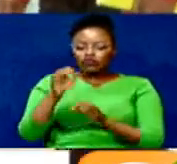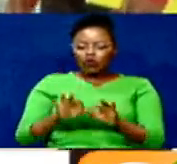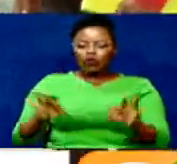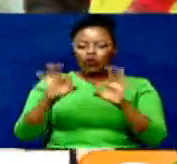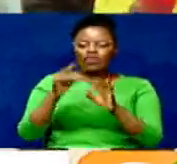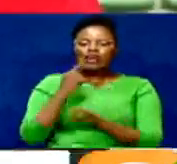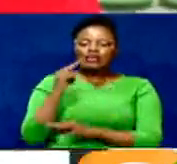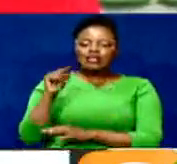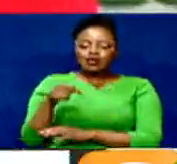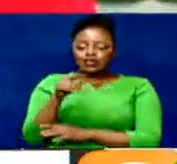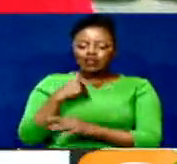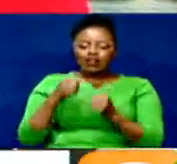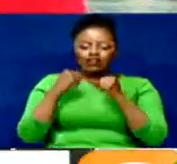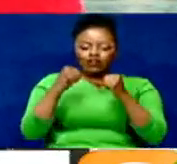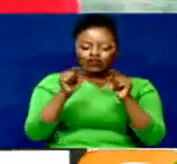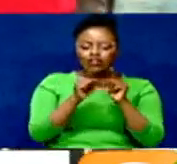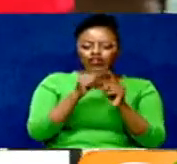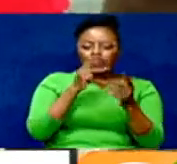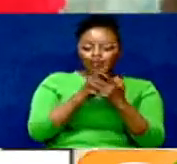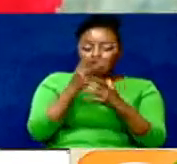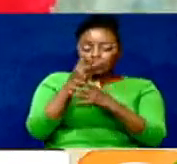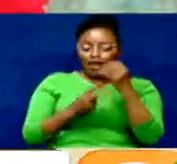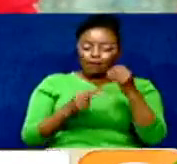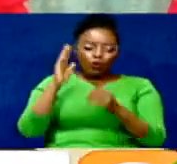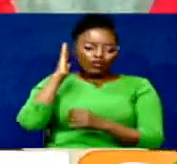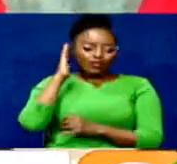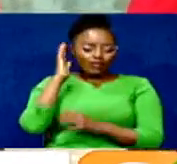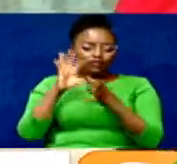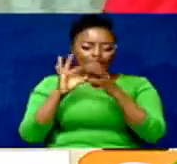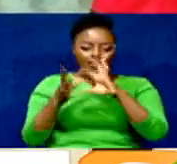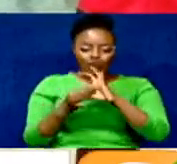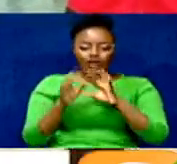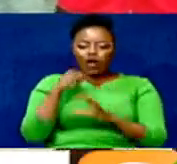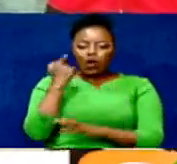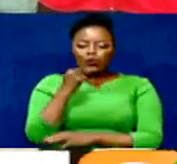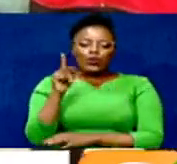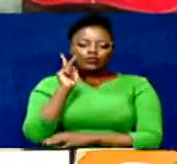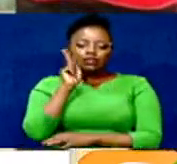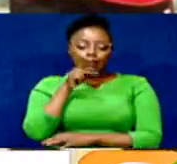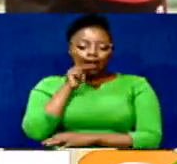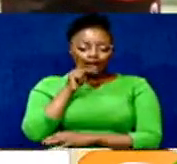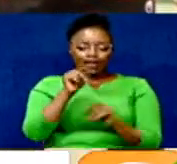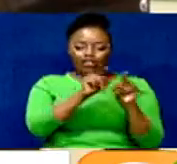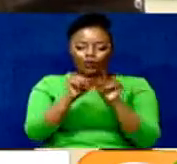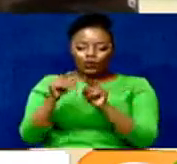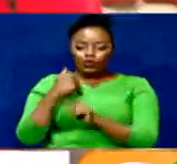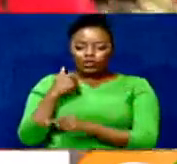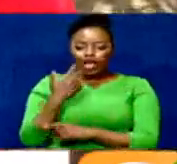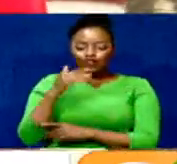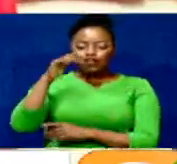Kenya shillings. She beat a strong field including double Deaf Olympics 5,000 and 10,000 meters gold medalist Simon Kibai and